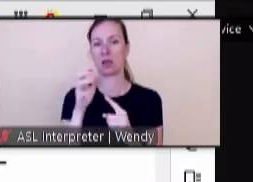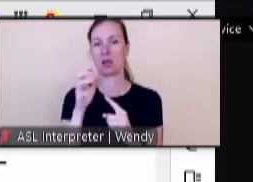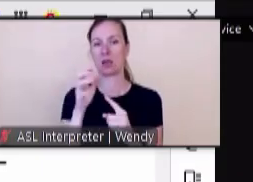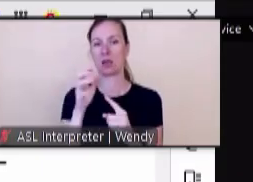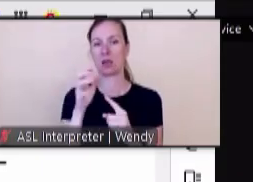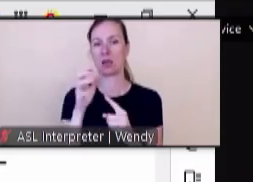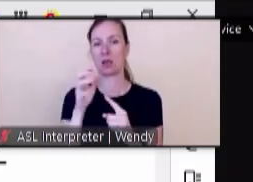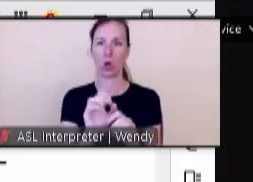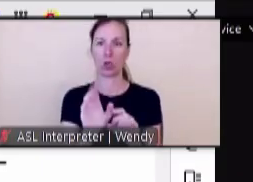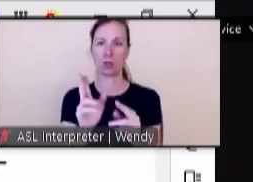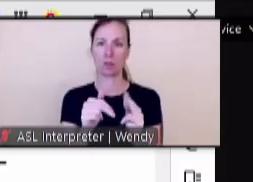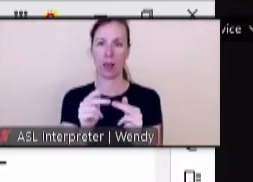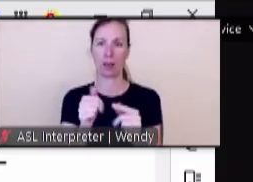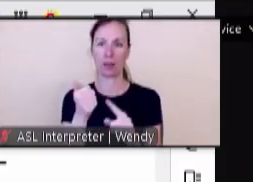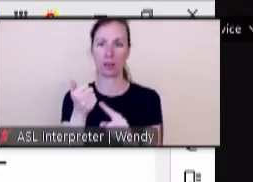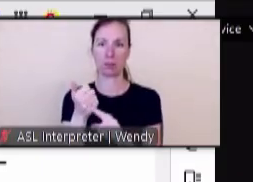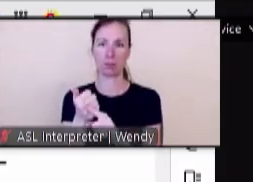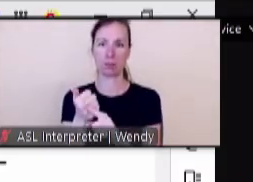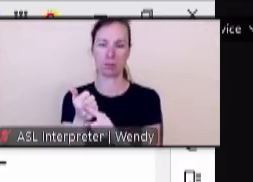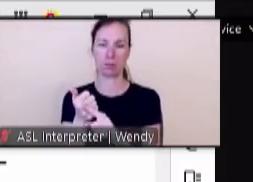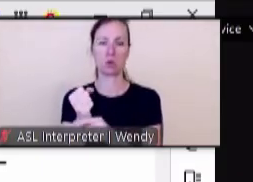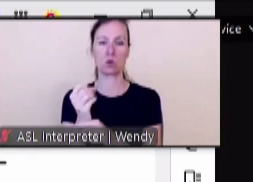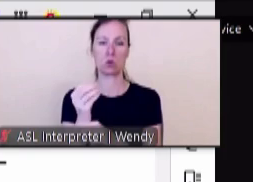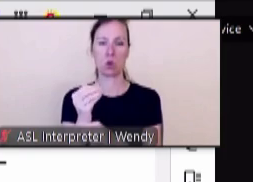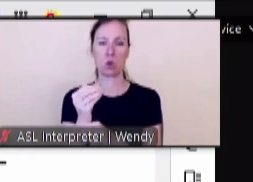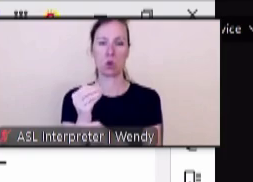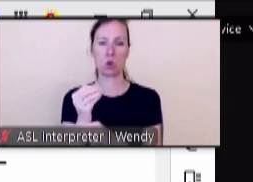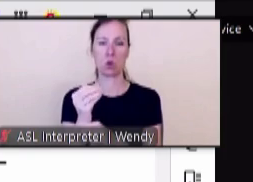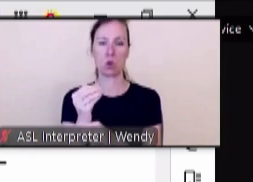to take that expense away.